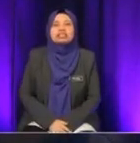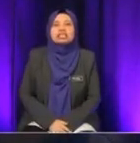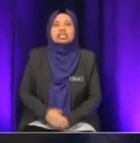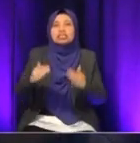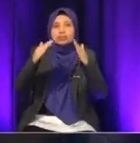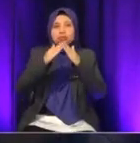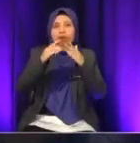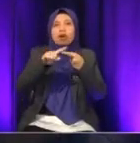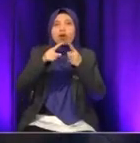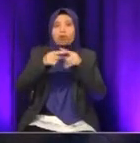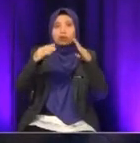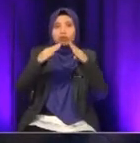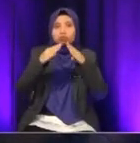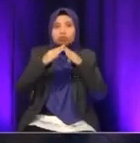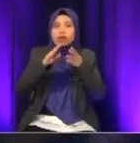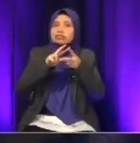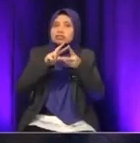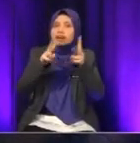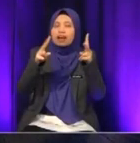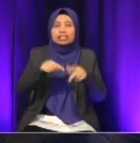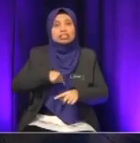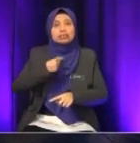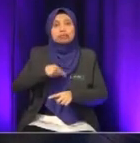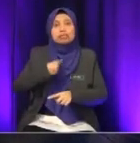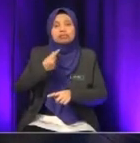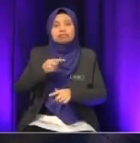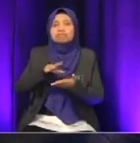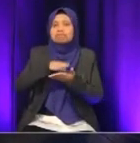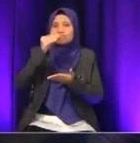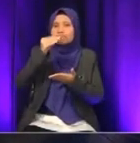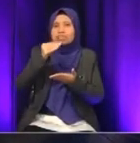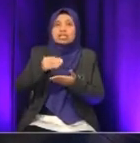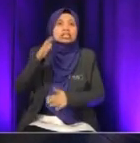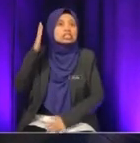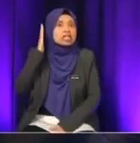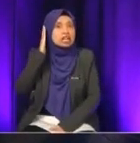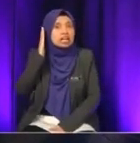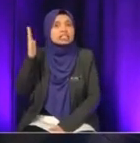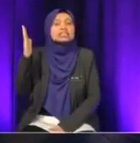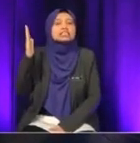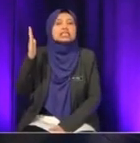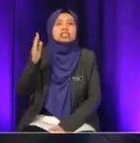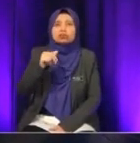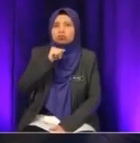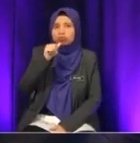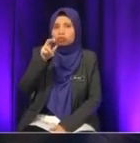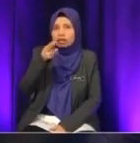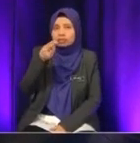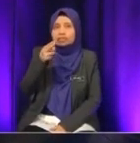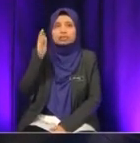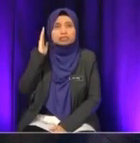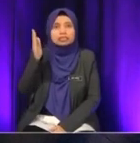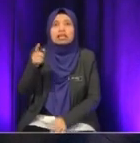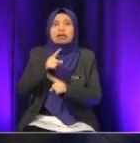I'm sure you are also excited to learn about this listening that we are doing, because not only listening is important,